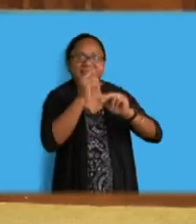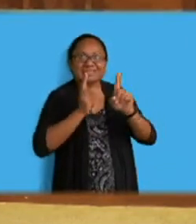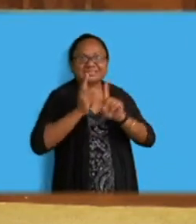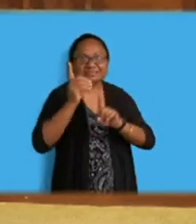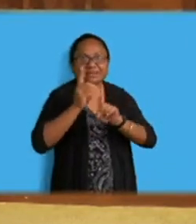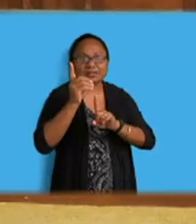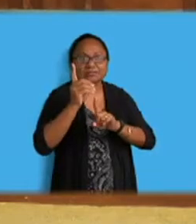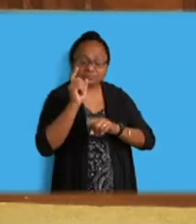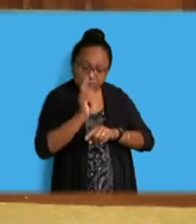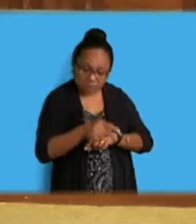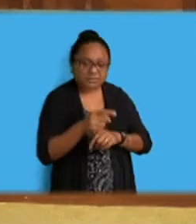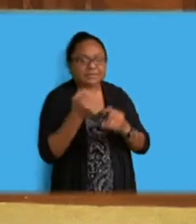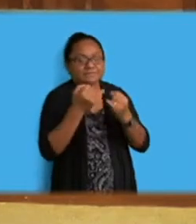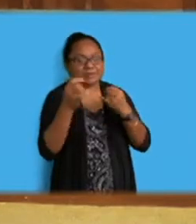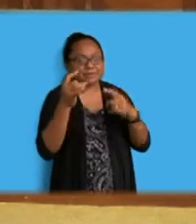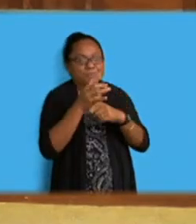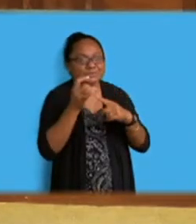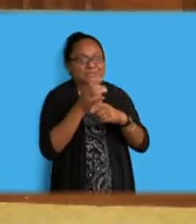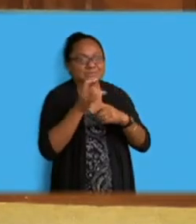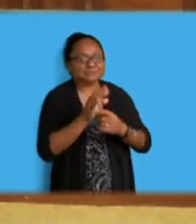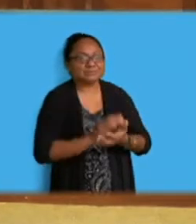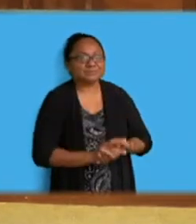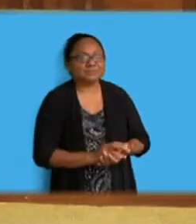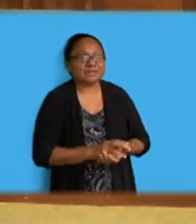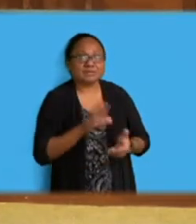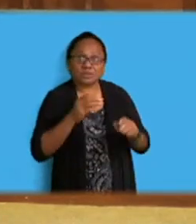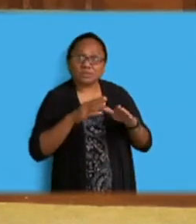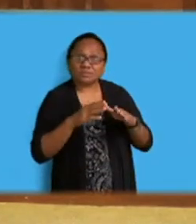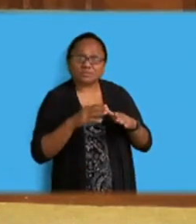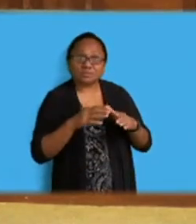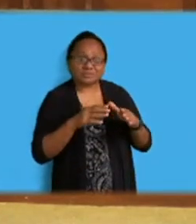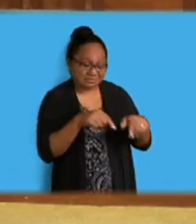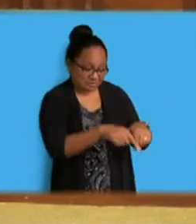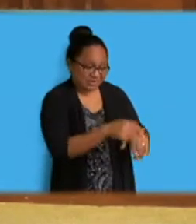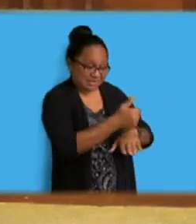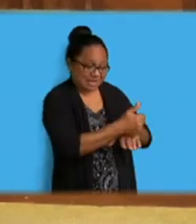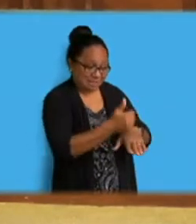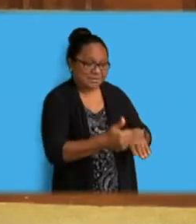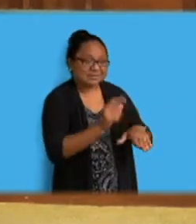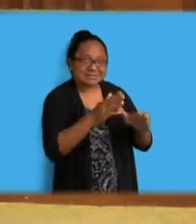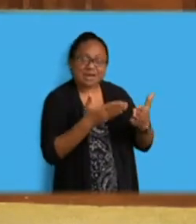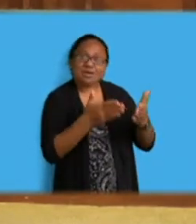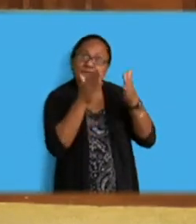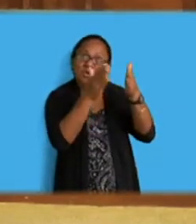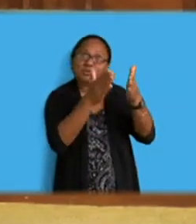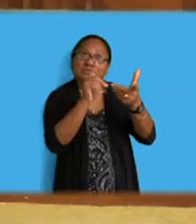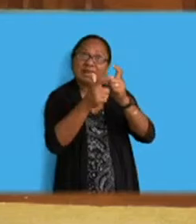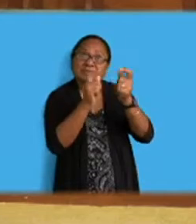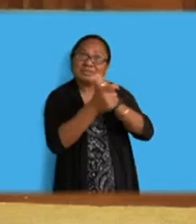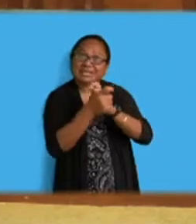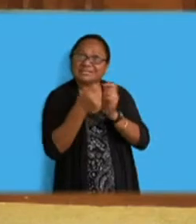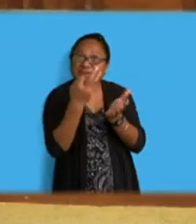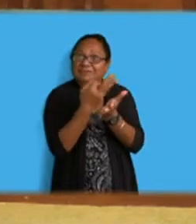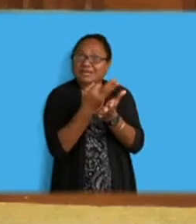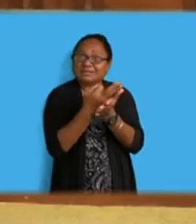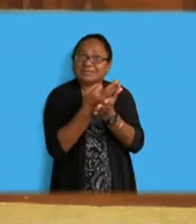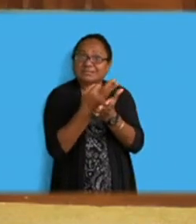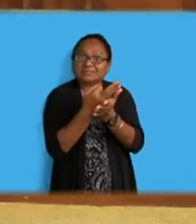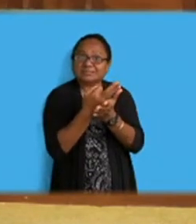is very important. And while the current government is placing priority on climate change funding, it